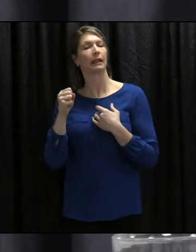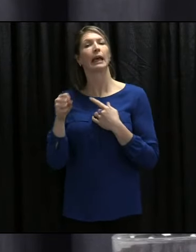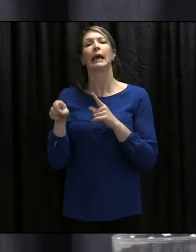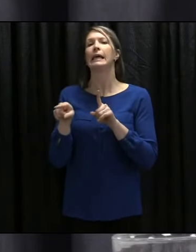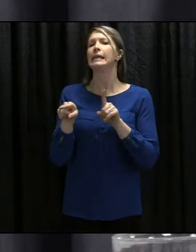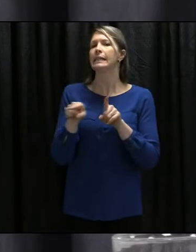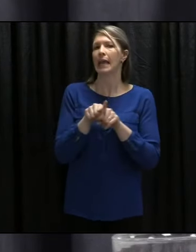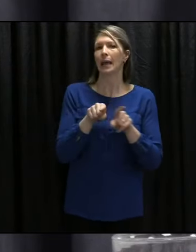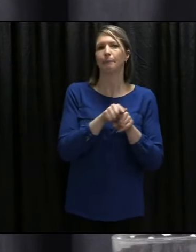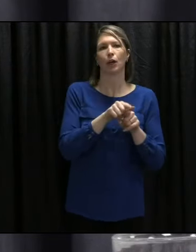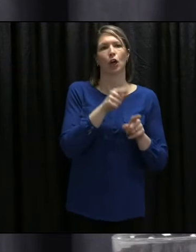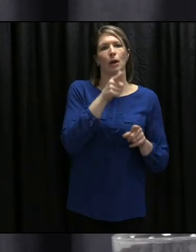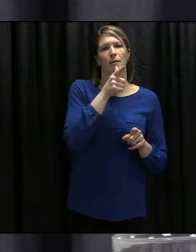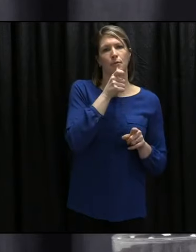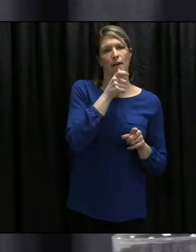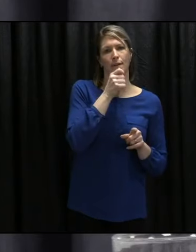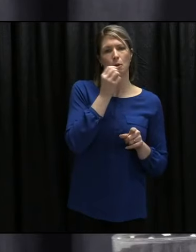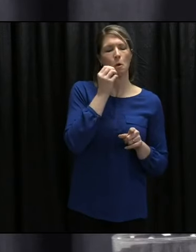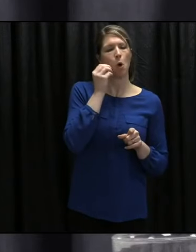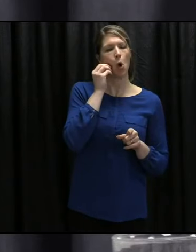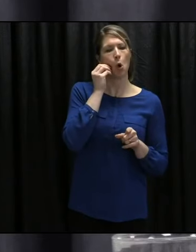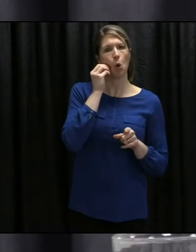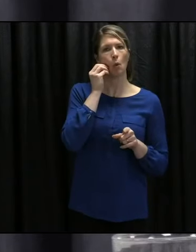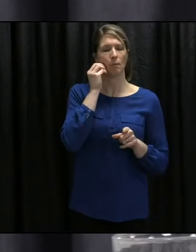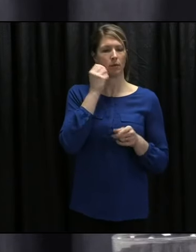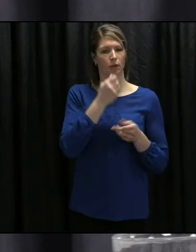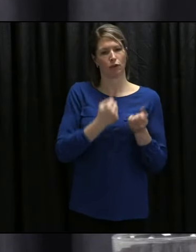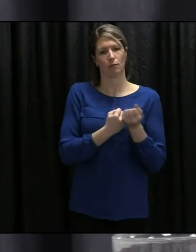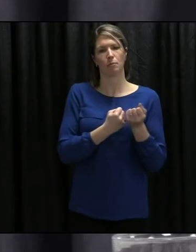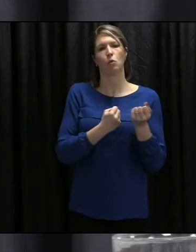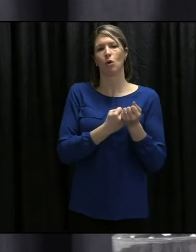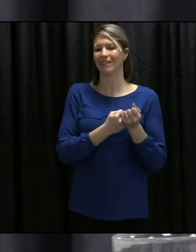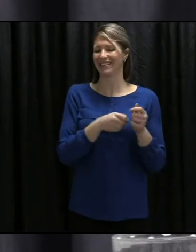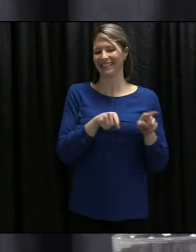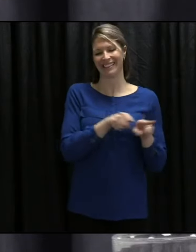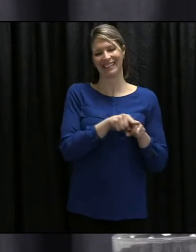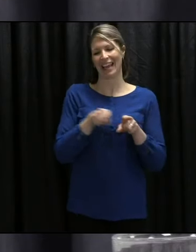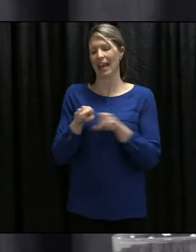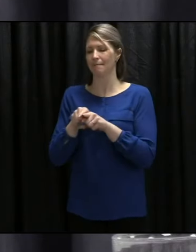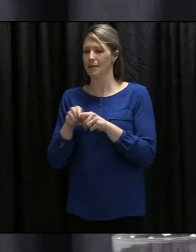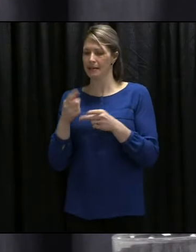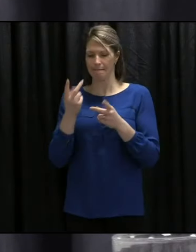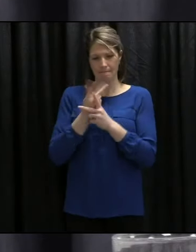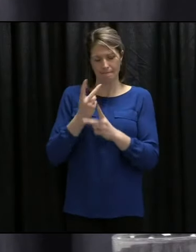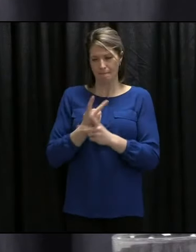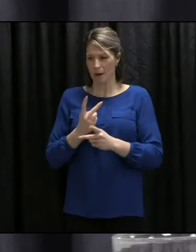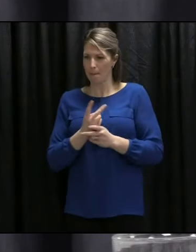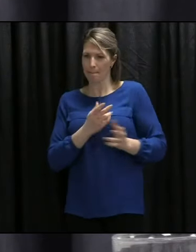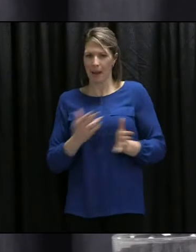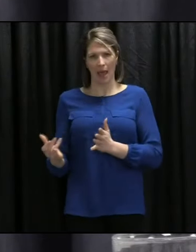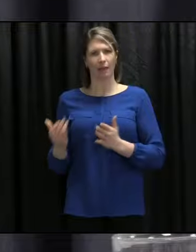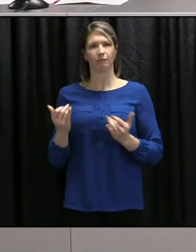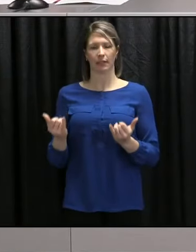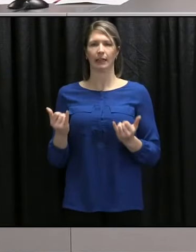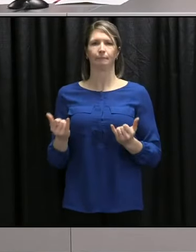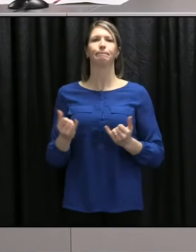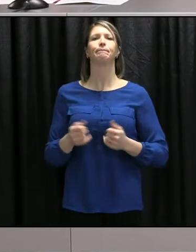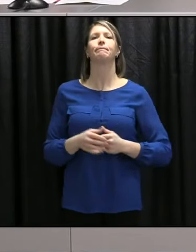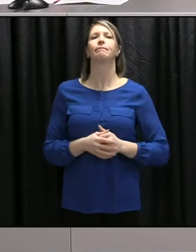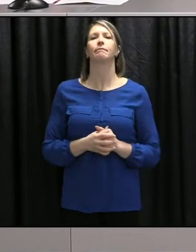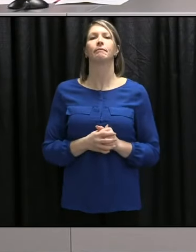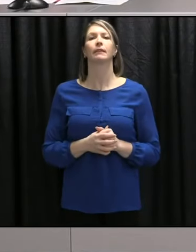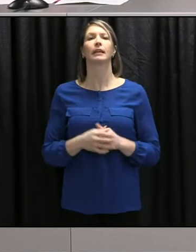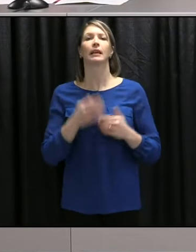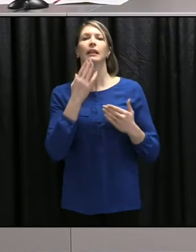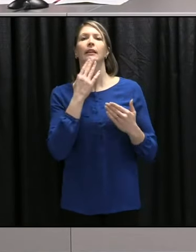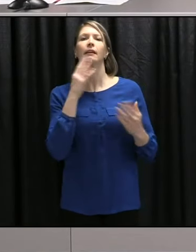issues, we're trying to unravel that at the moment. Thank you. Thank you very much for tuning